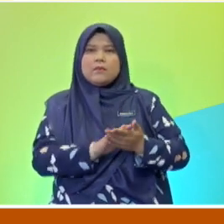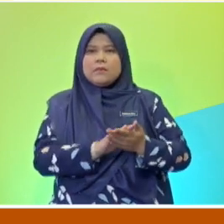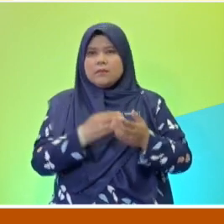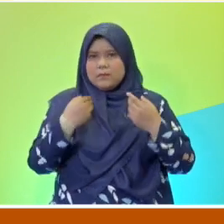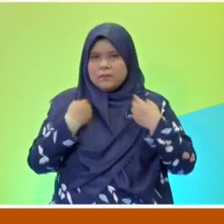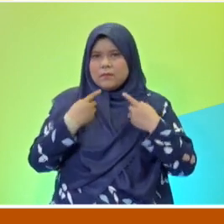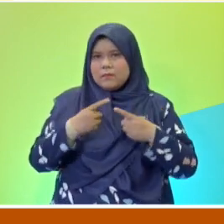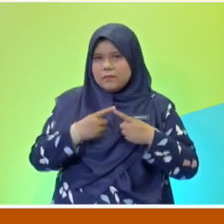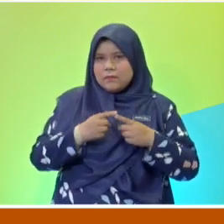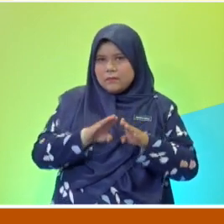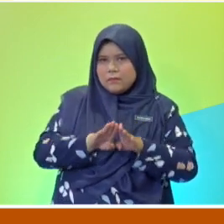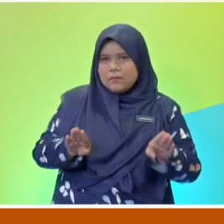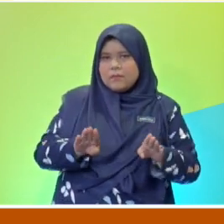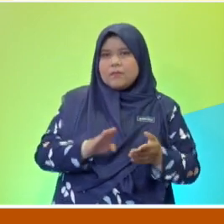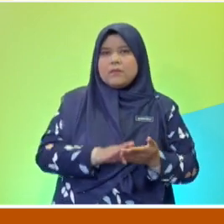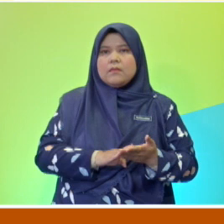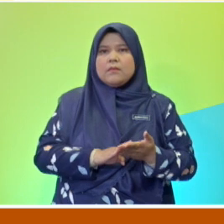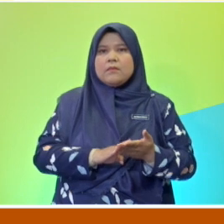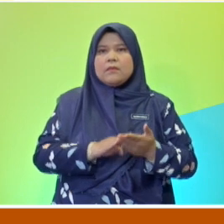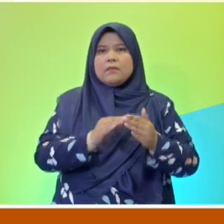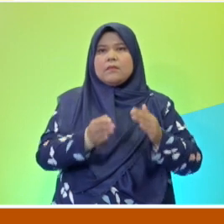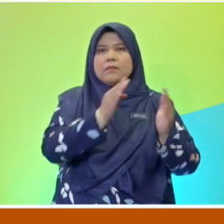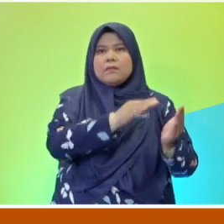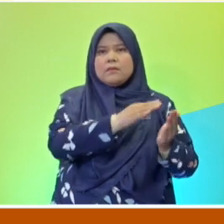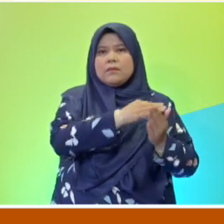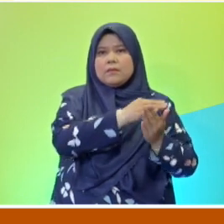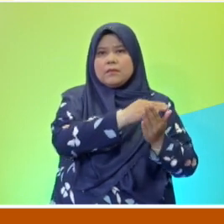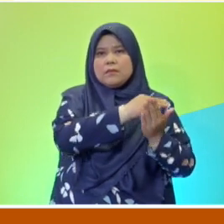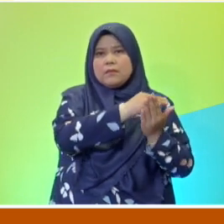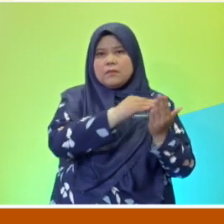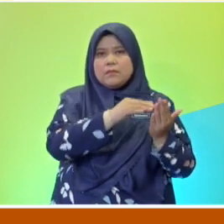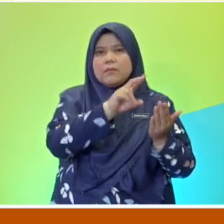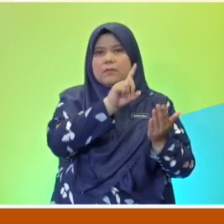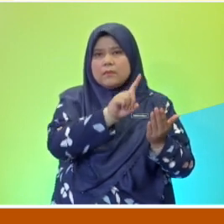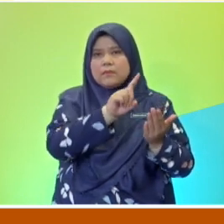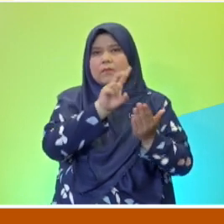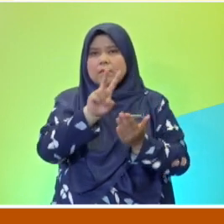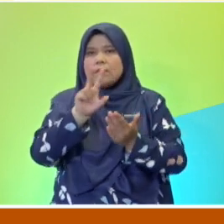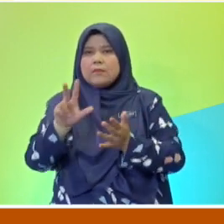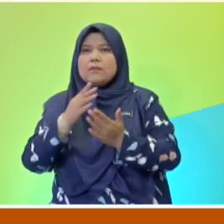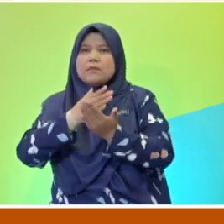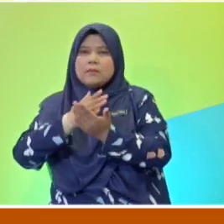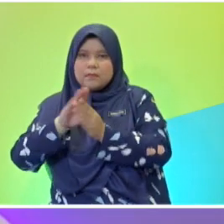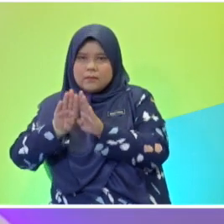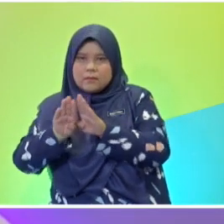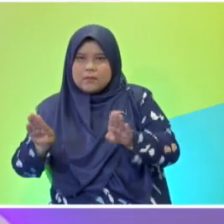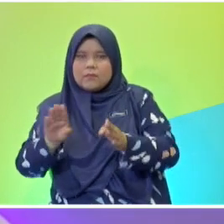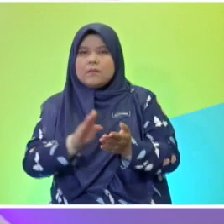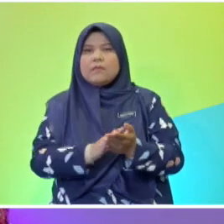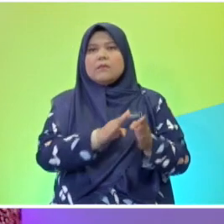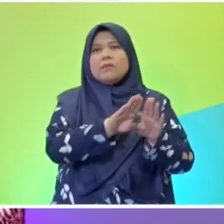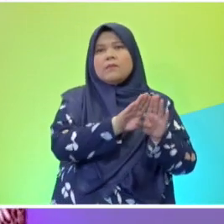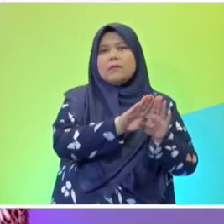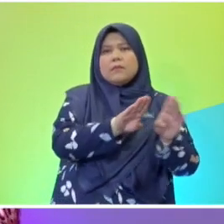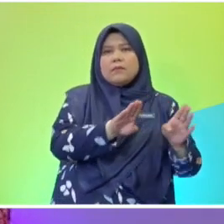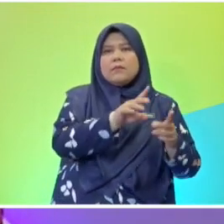Form 1 and Form 2 and Form 3. Okay. For Form 1, the